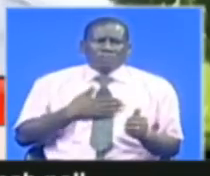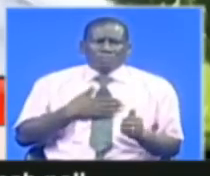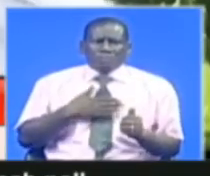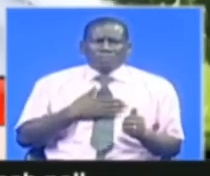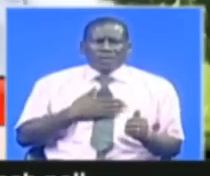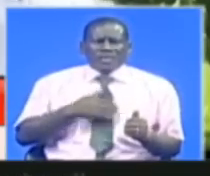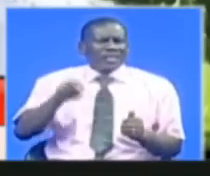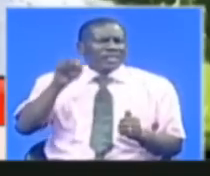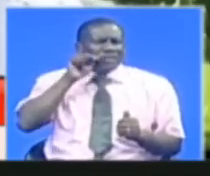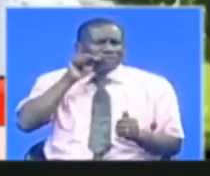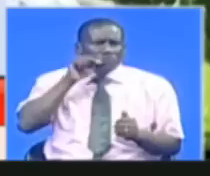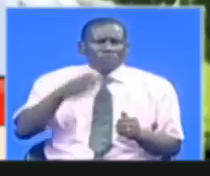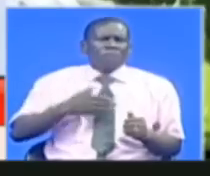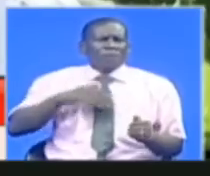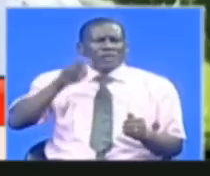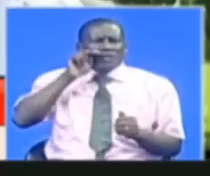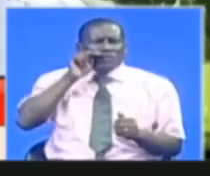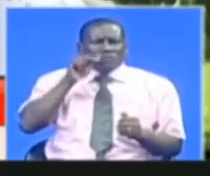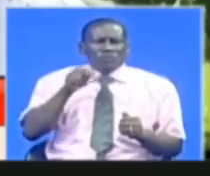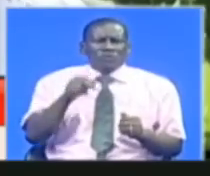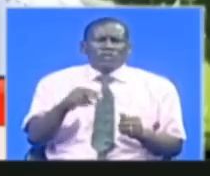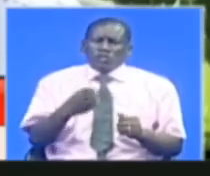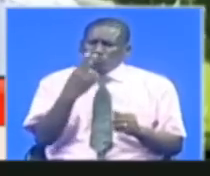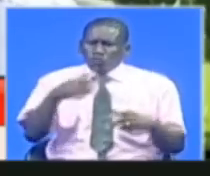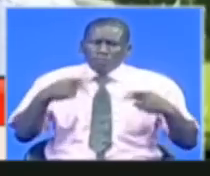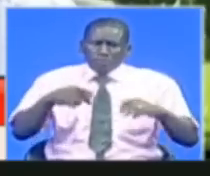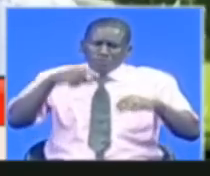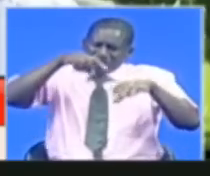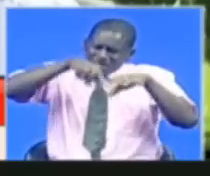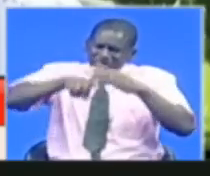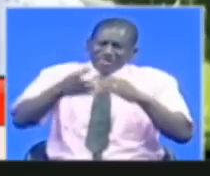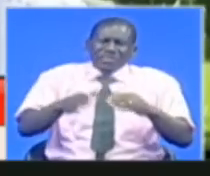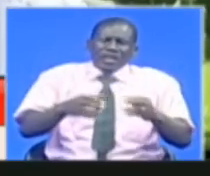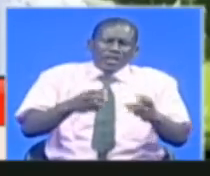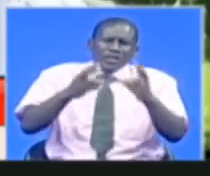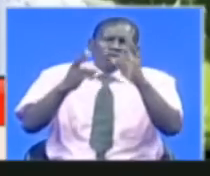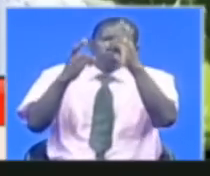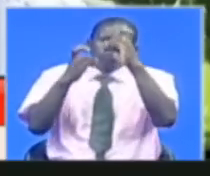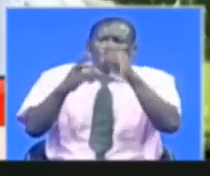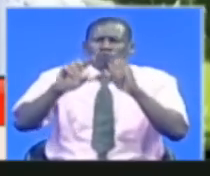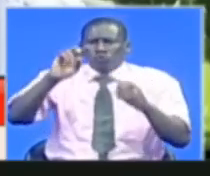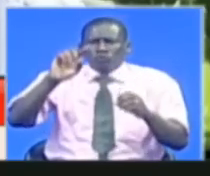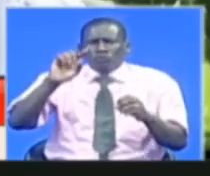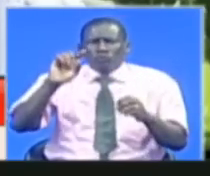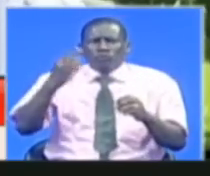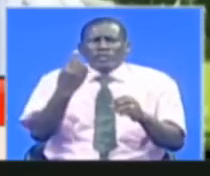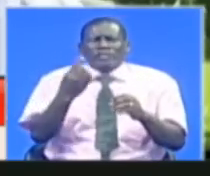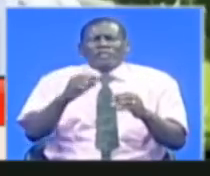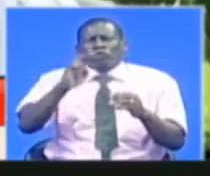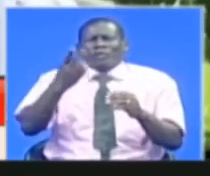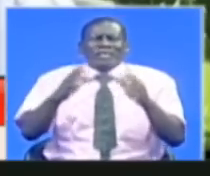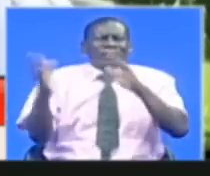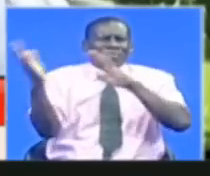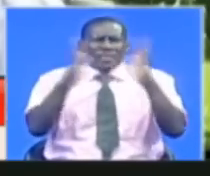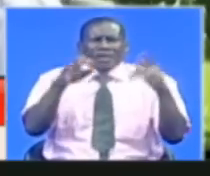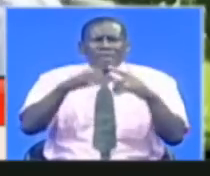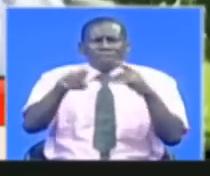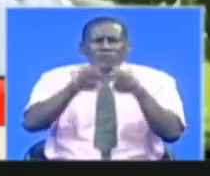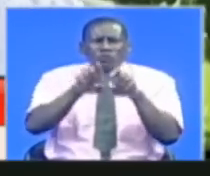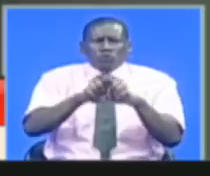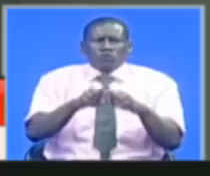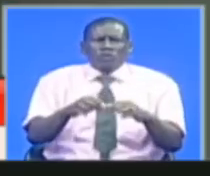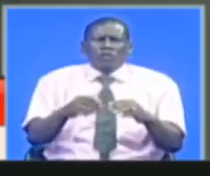My nephew, because he saw people in the compound, he shot first twice in the air to scare the thieves away. But apparently, I don't think